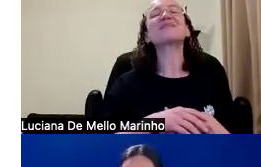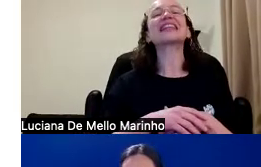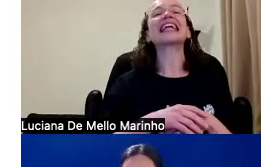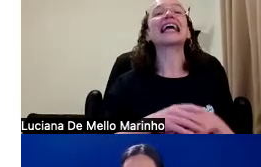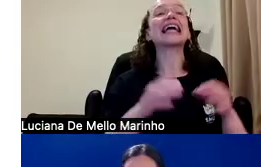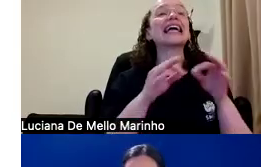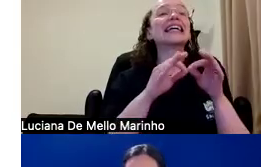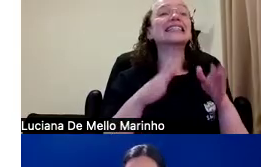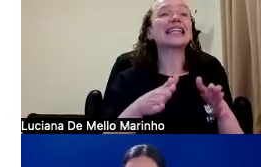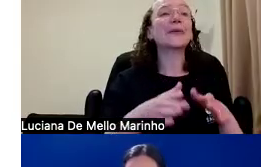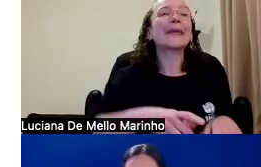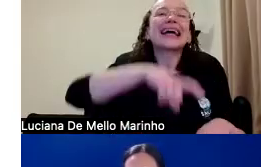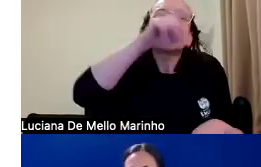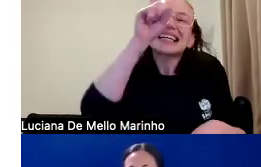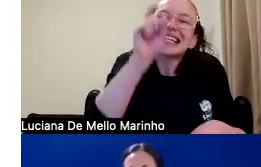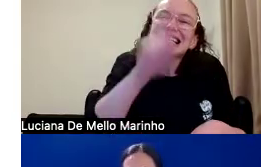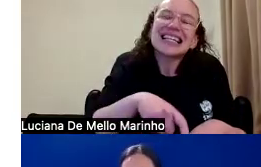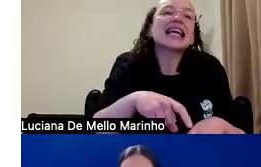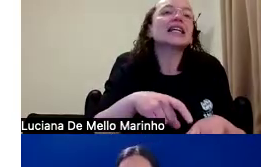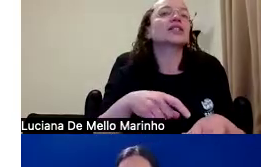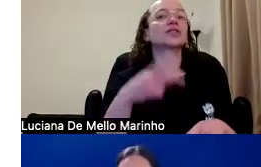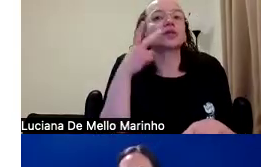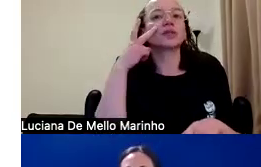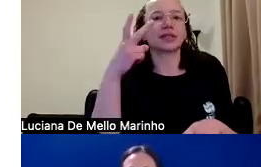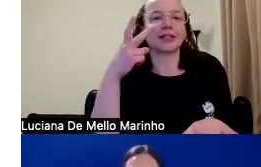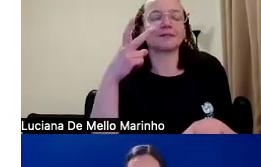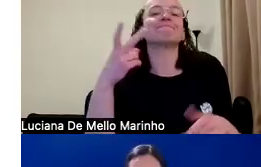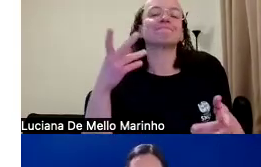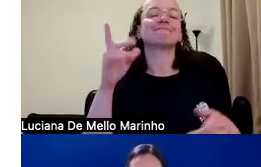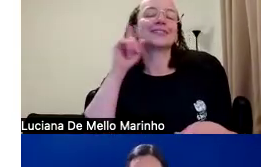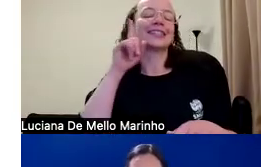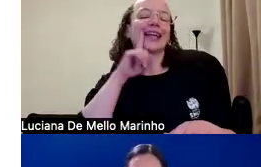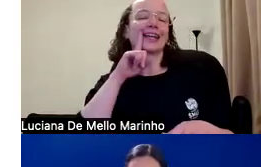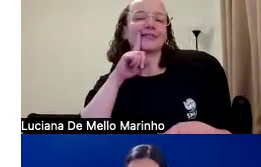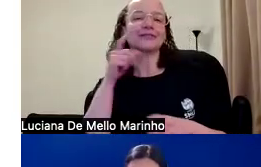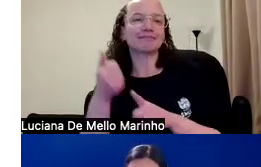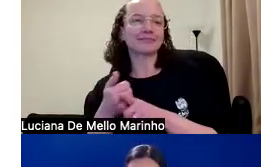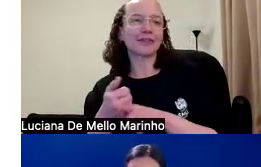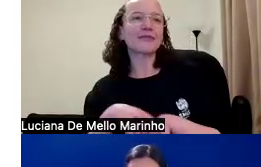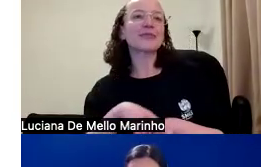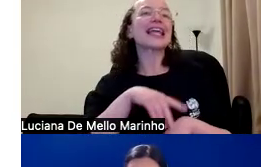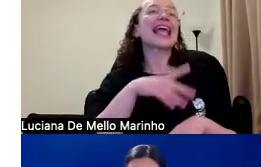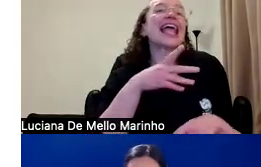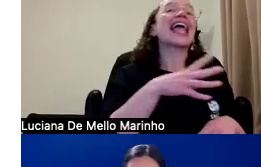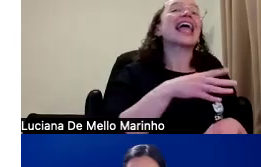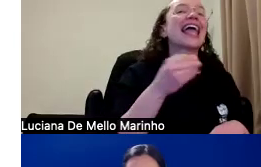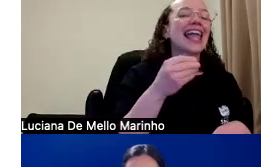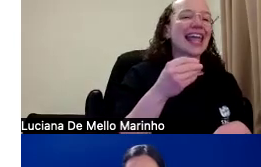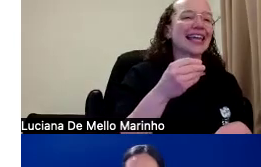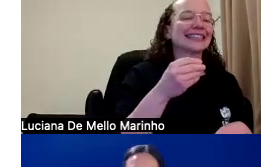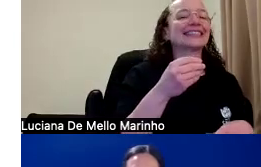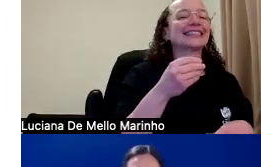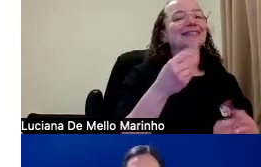they need to be able to see the interpreter. The interpreter needs to be able to see the deaf patient